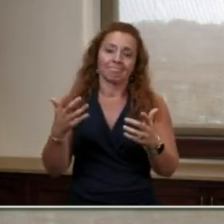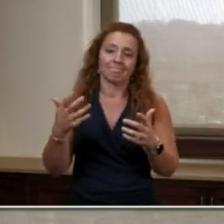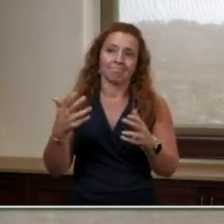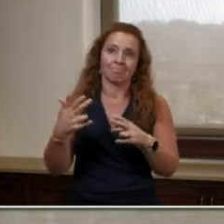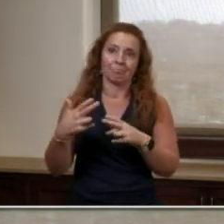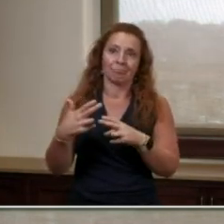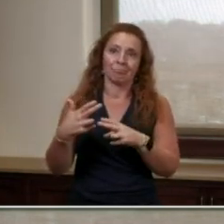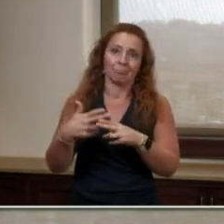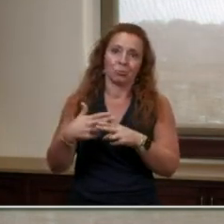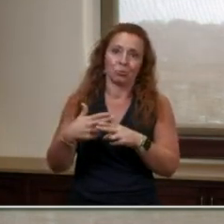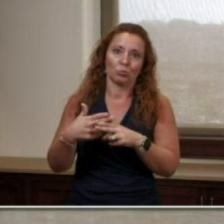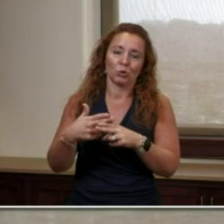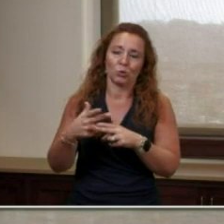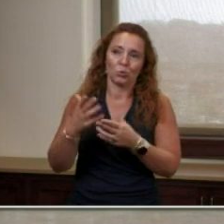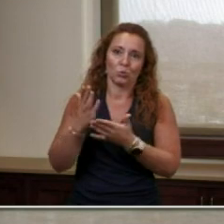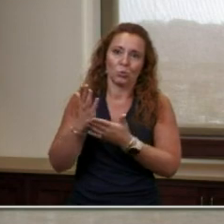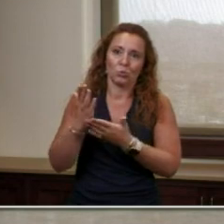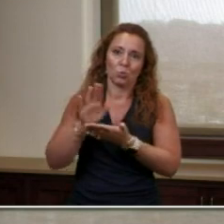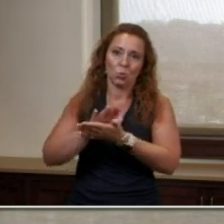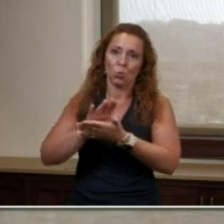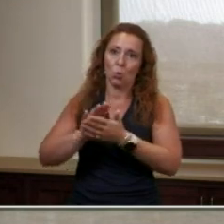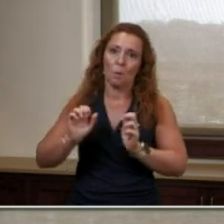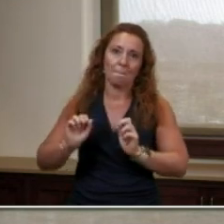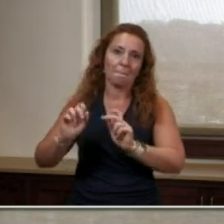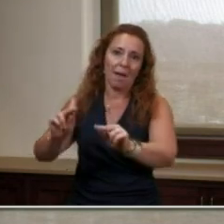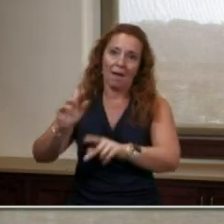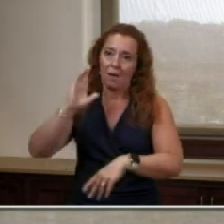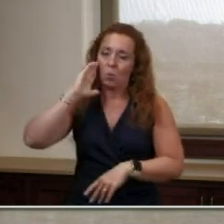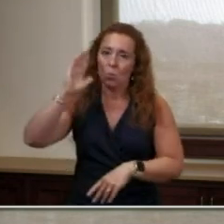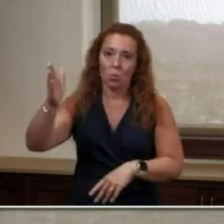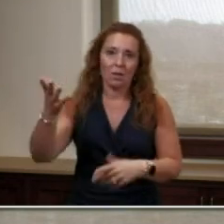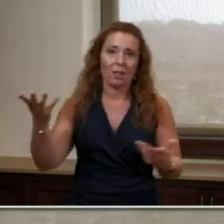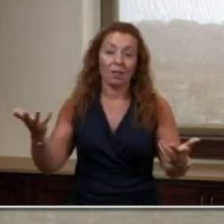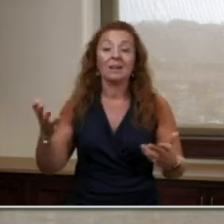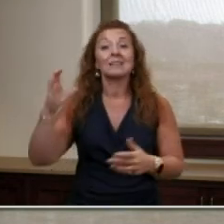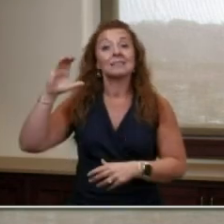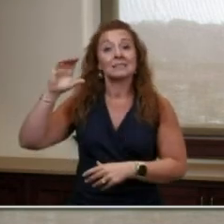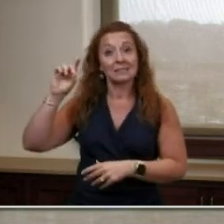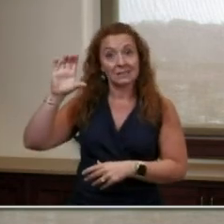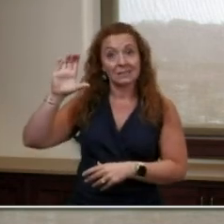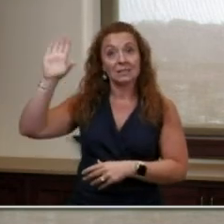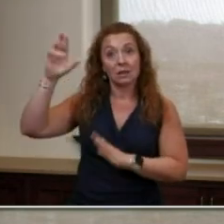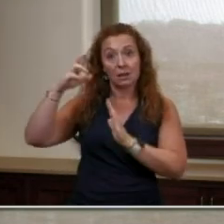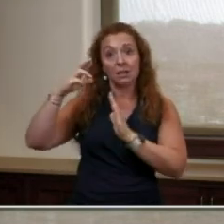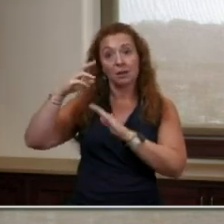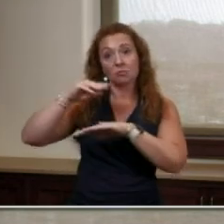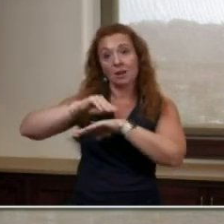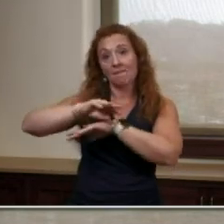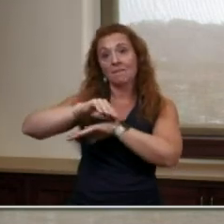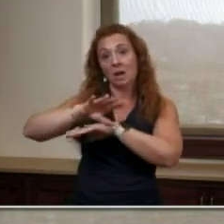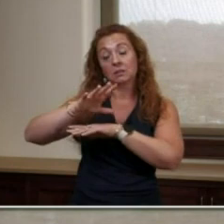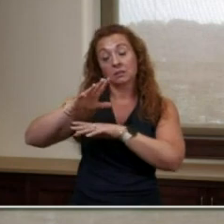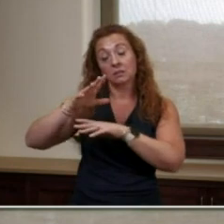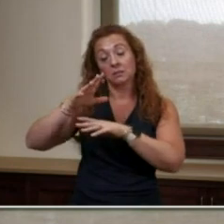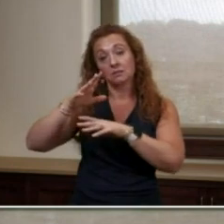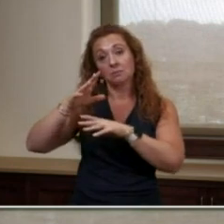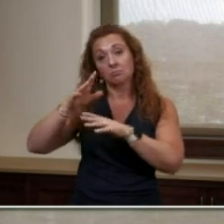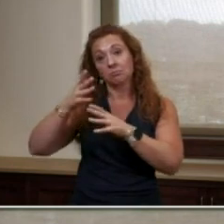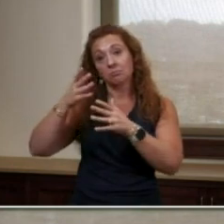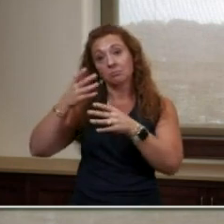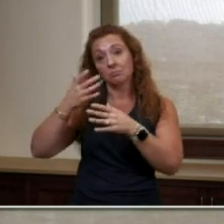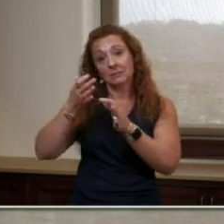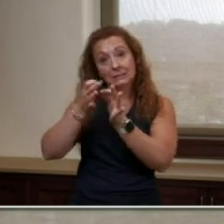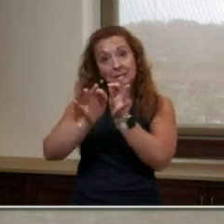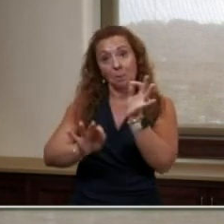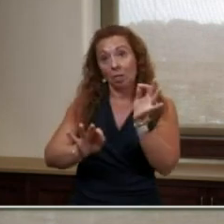maybe just a few weeks away in some school districts, for going back to school. The CDC guidelines are pretty simplified